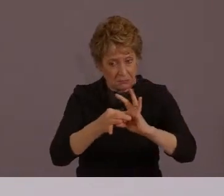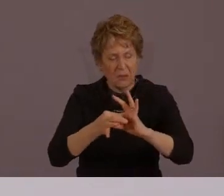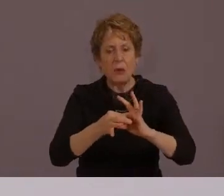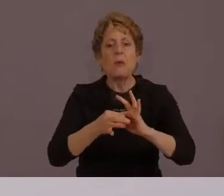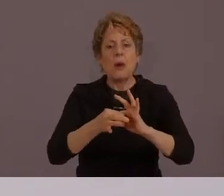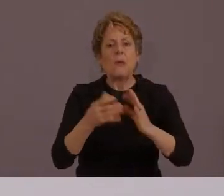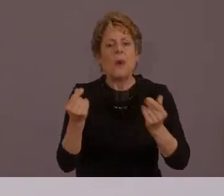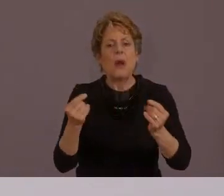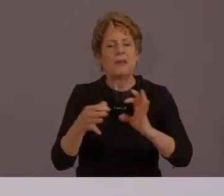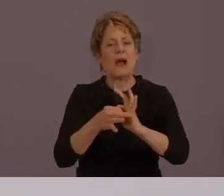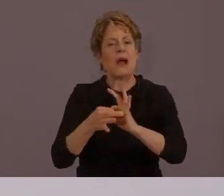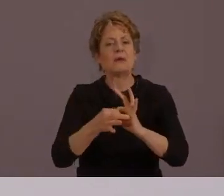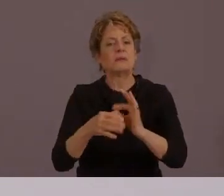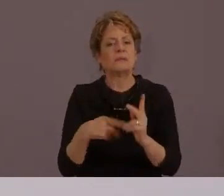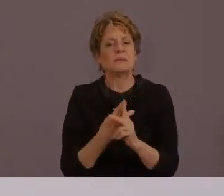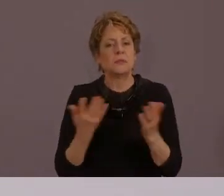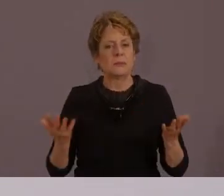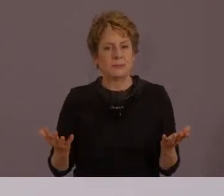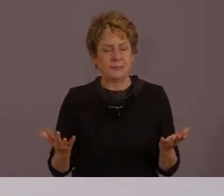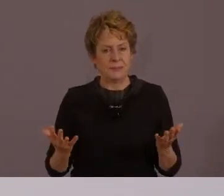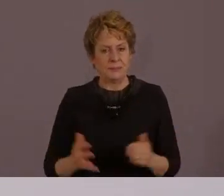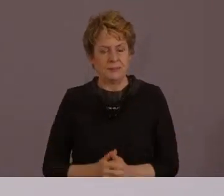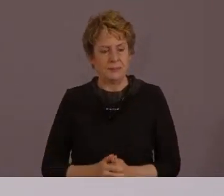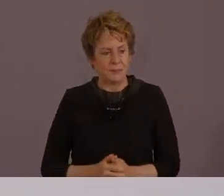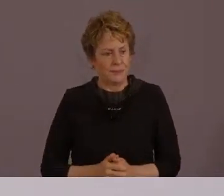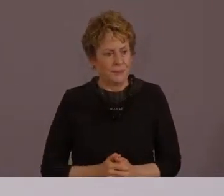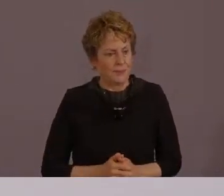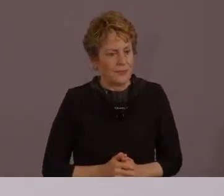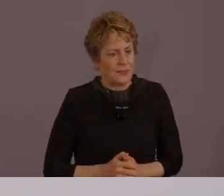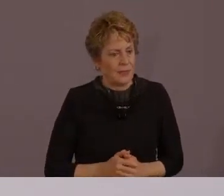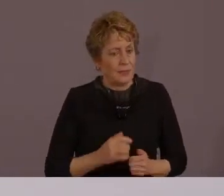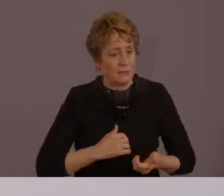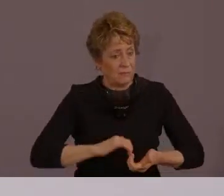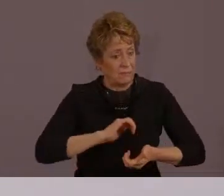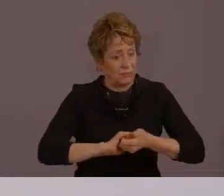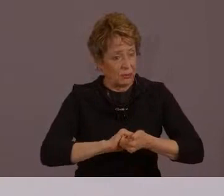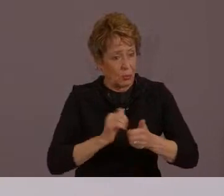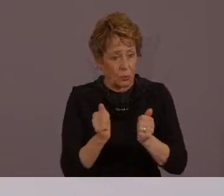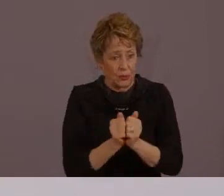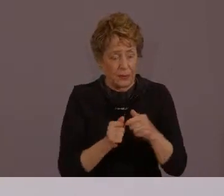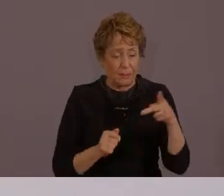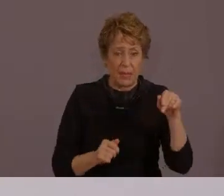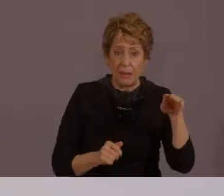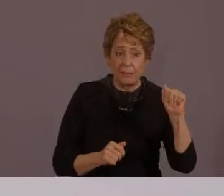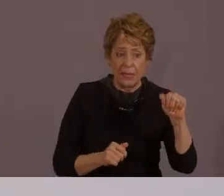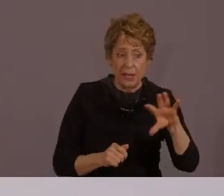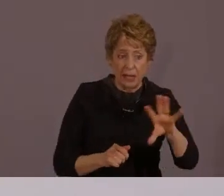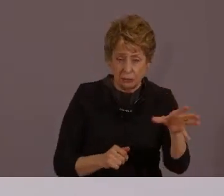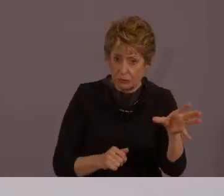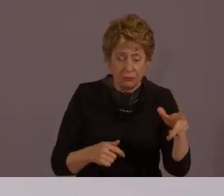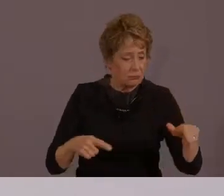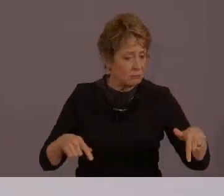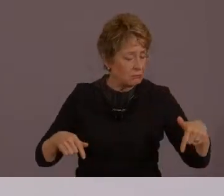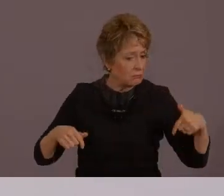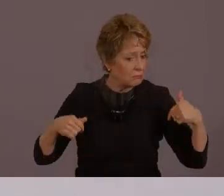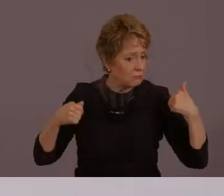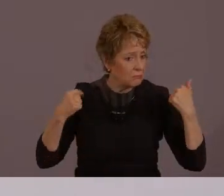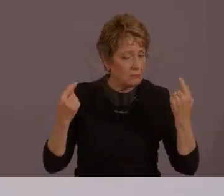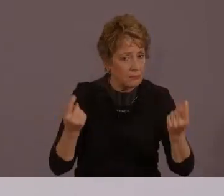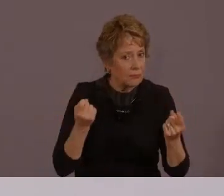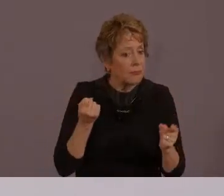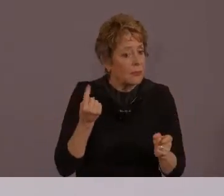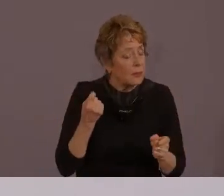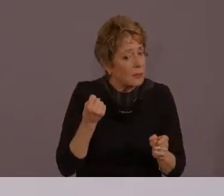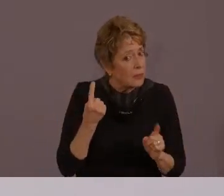County on their COVID-related activities. We did have a conversation with FEMA. I would say that I